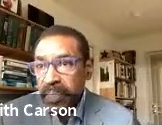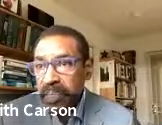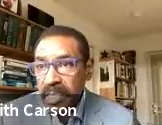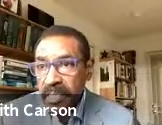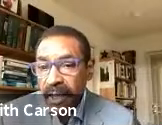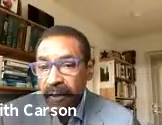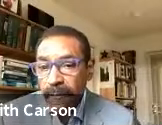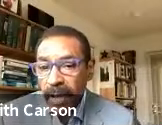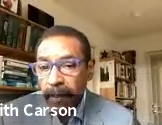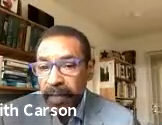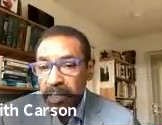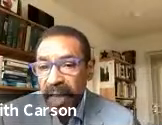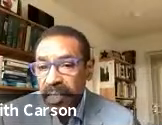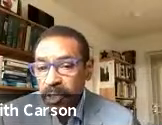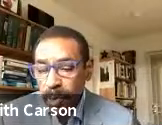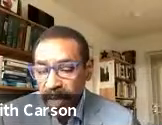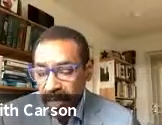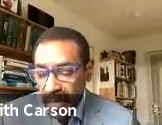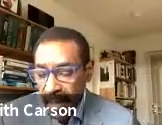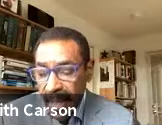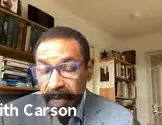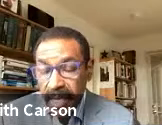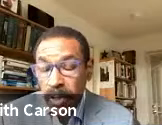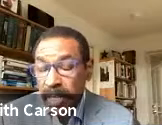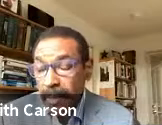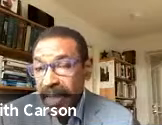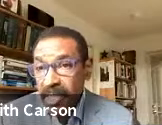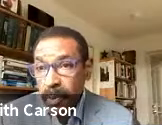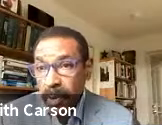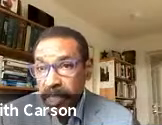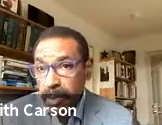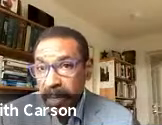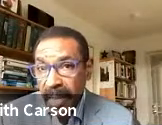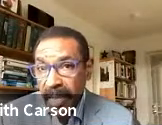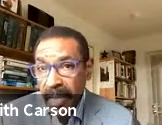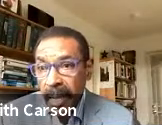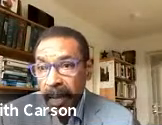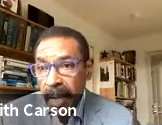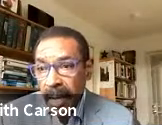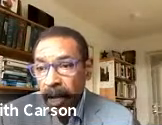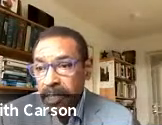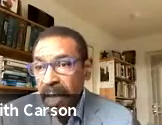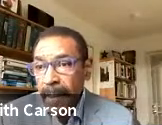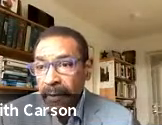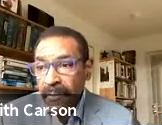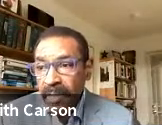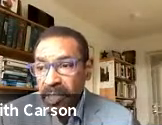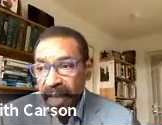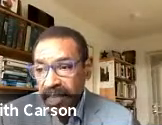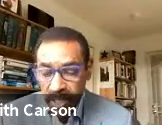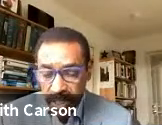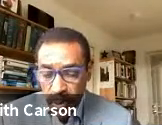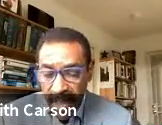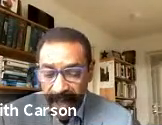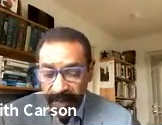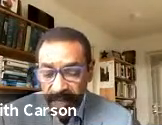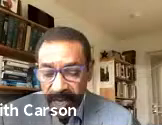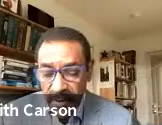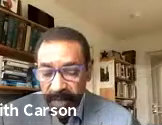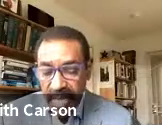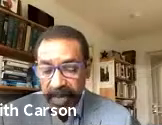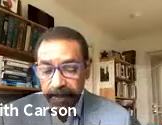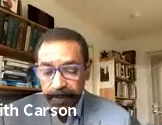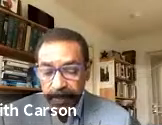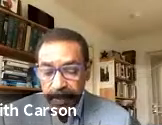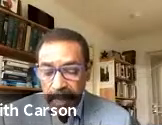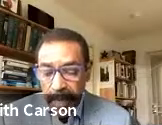of the businesses have been challenged with, I can only imagine what it's been like on top of the challenges we have each and